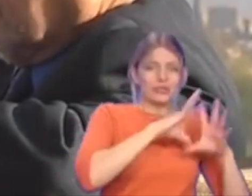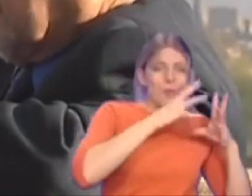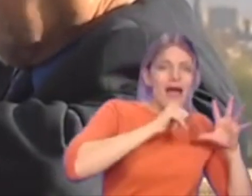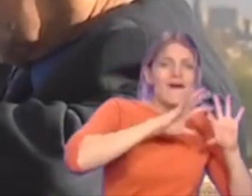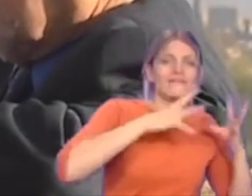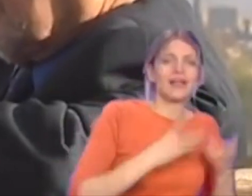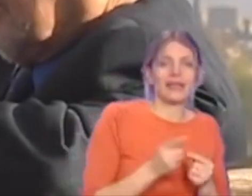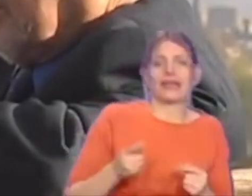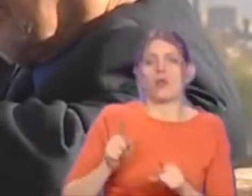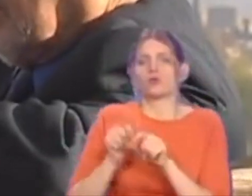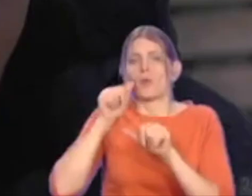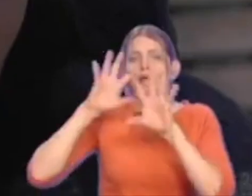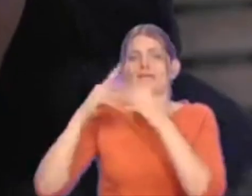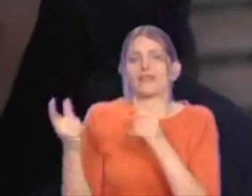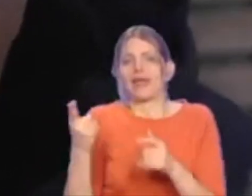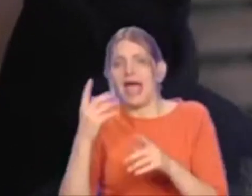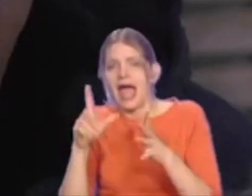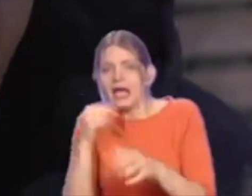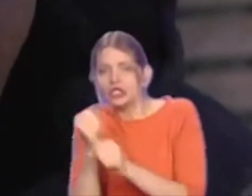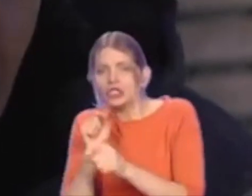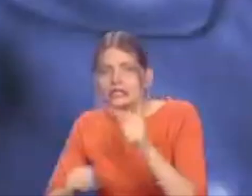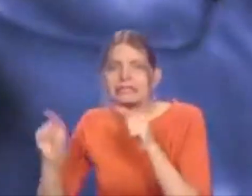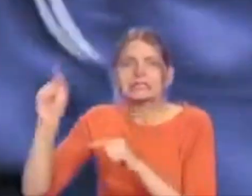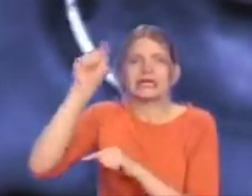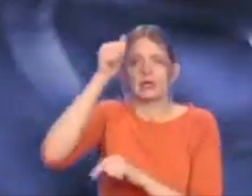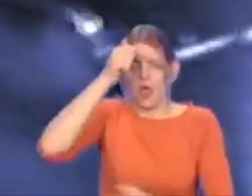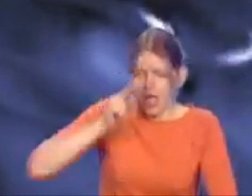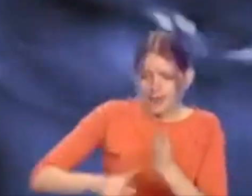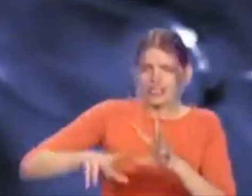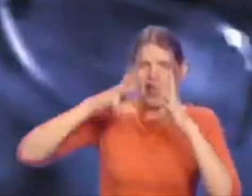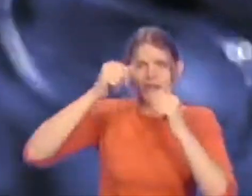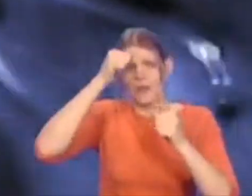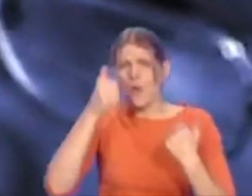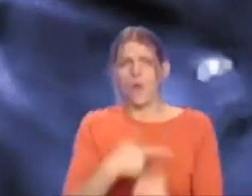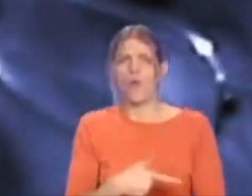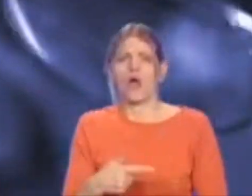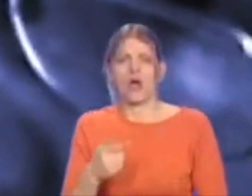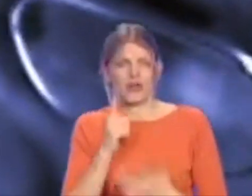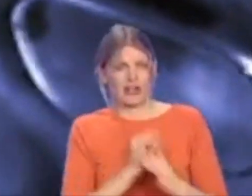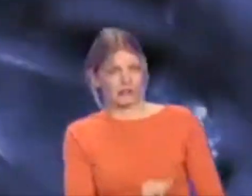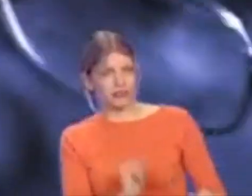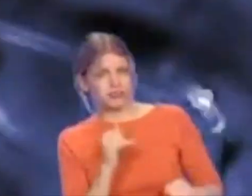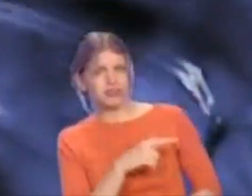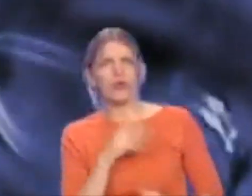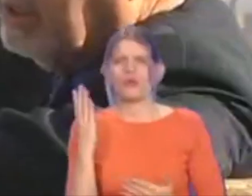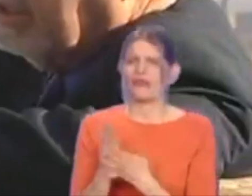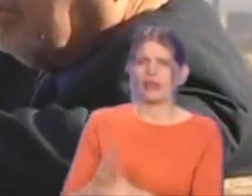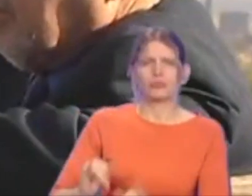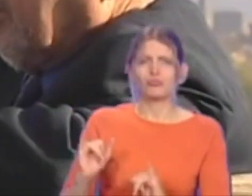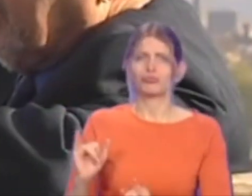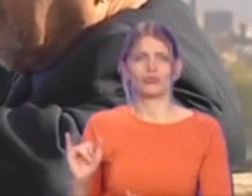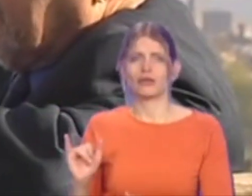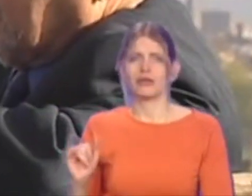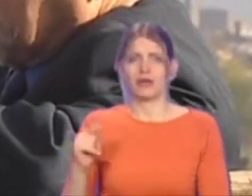he knew what operations they were mounting. And how damaging was that? Well, it negated every single operation that the West mounted